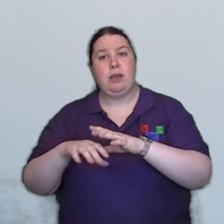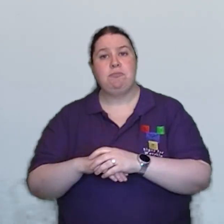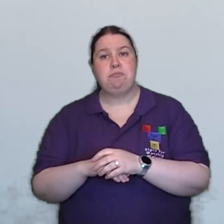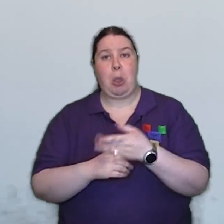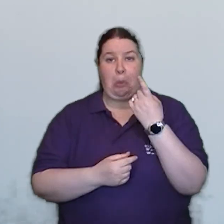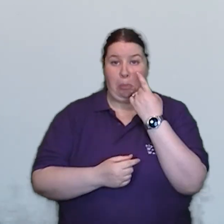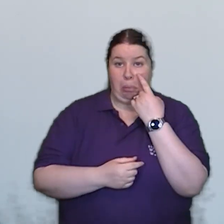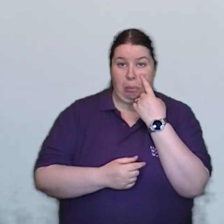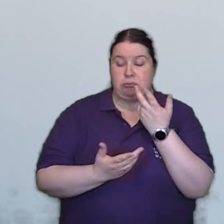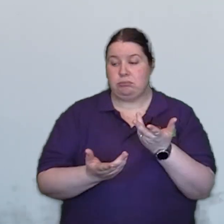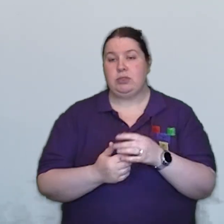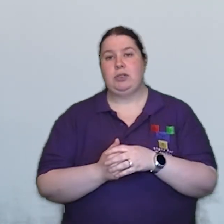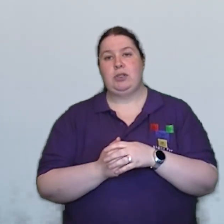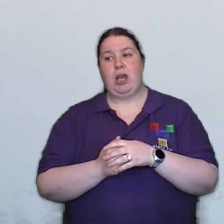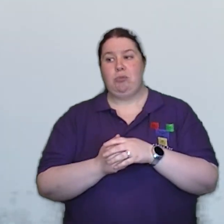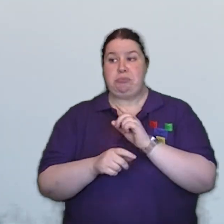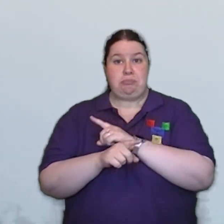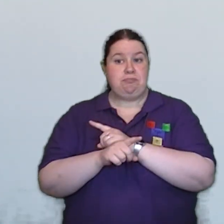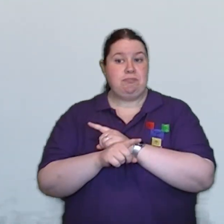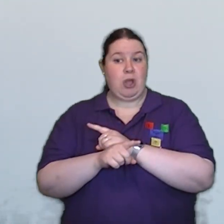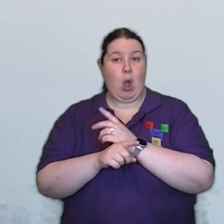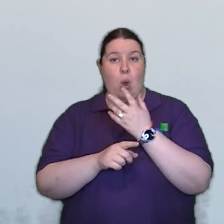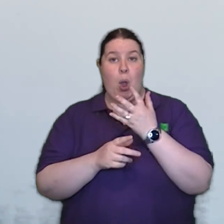media. So keep your eyes peeled, and we hope to